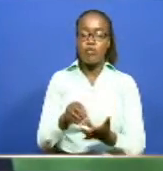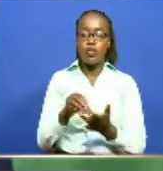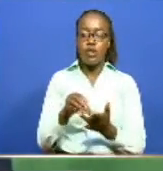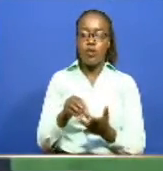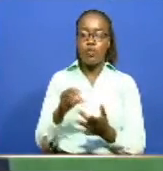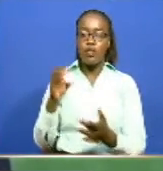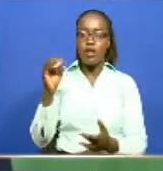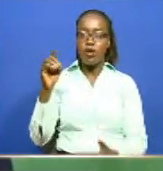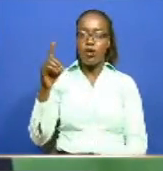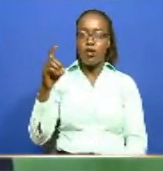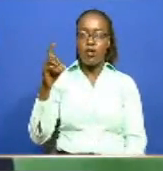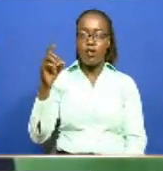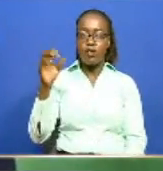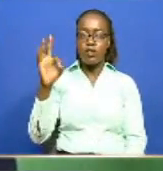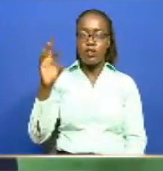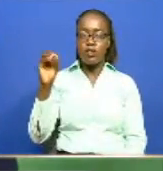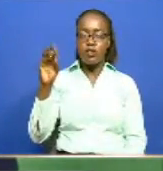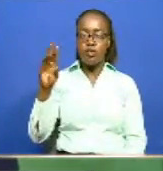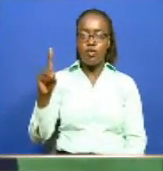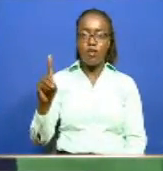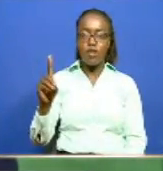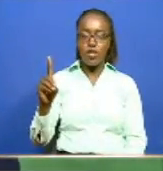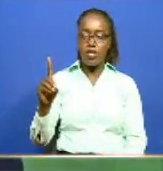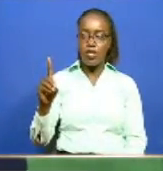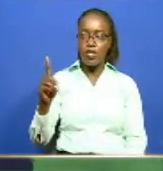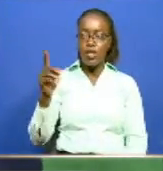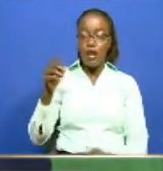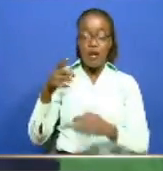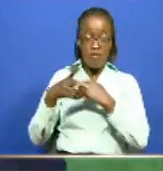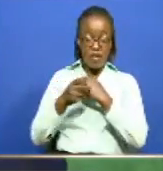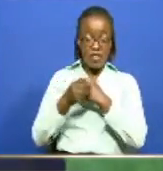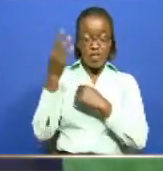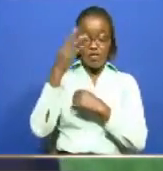Oxford vaccine, which is now in phase 3 trial. Phase 3